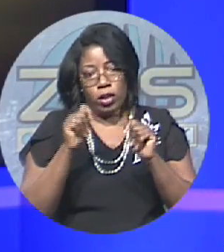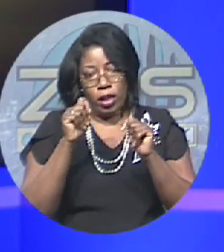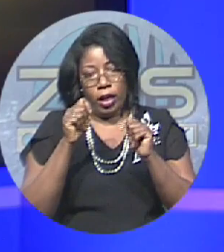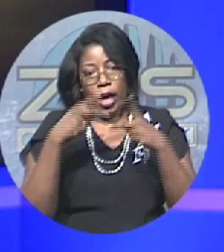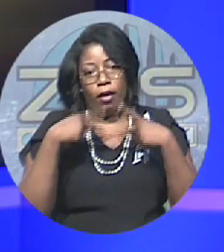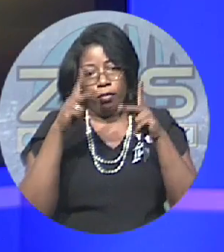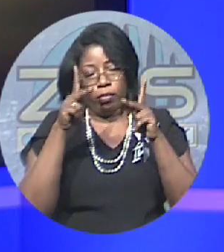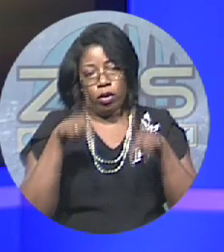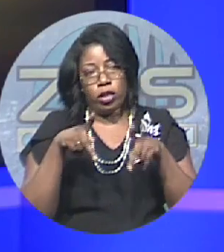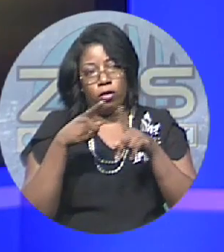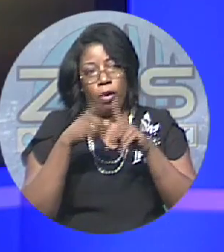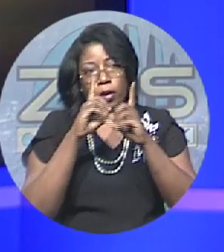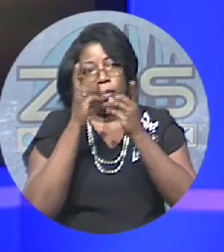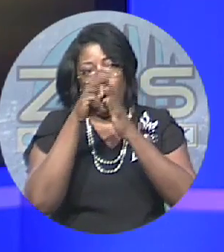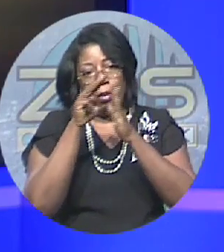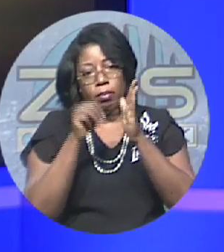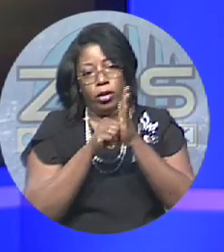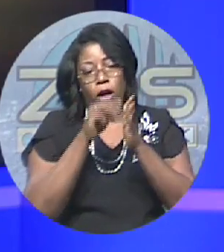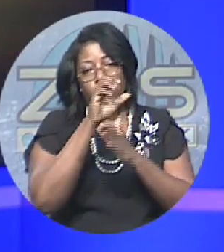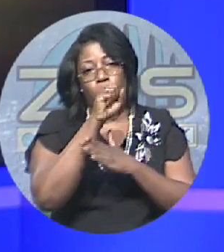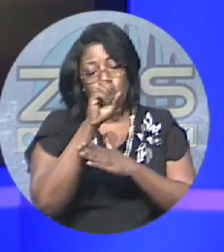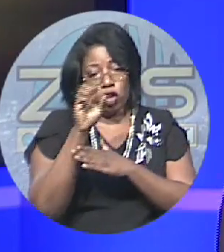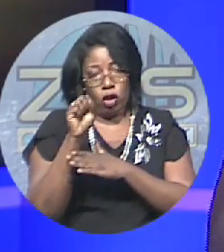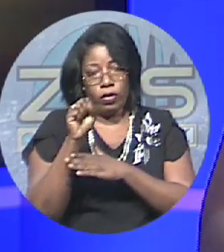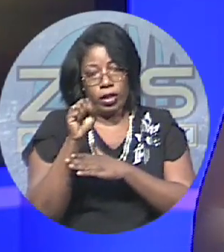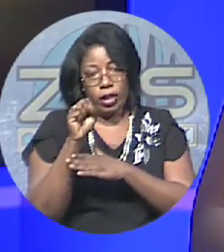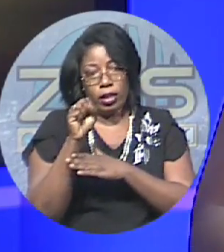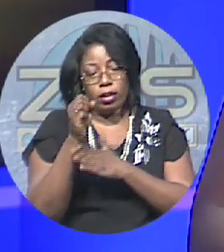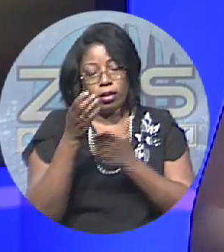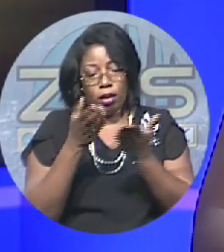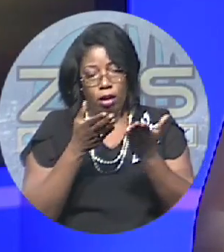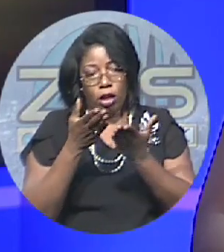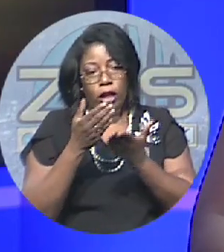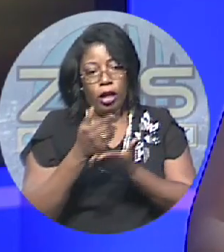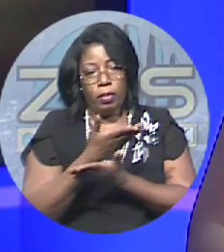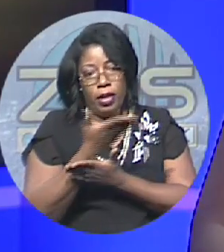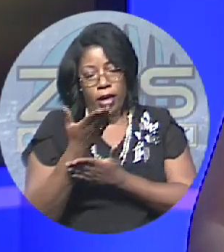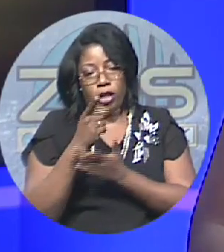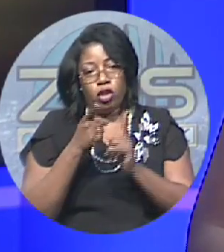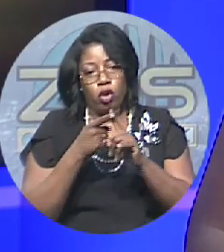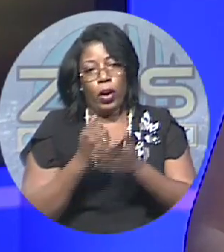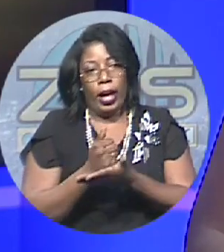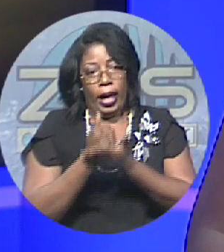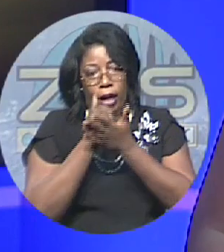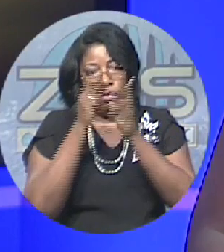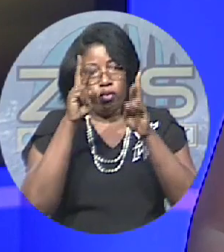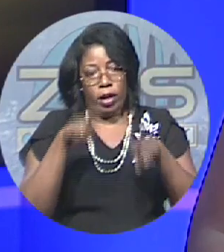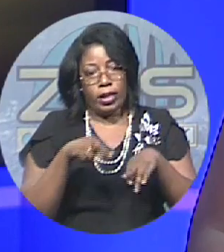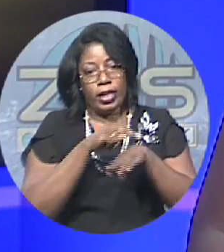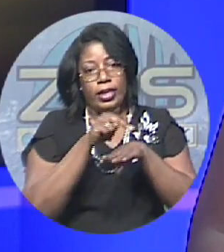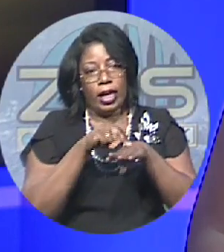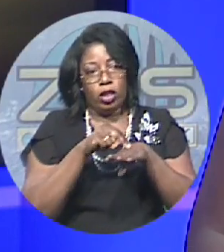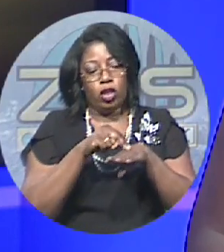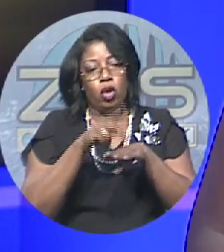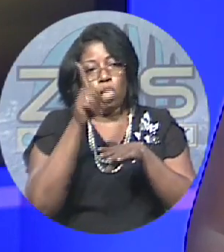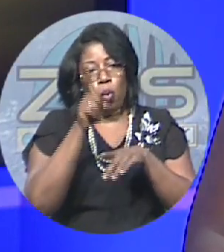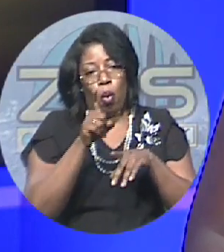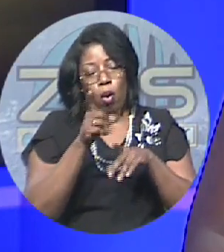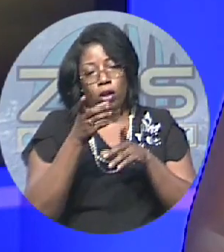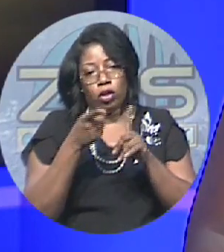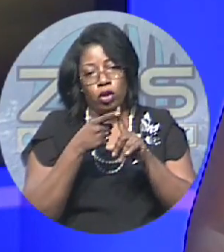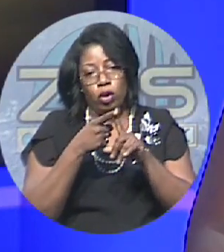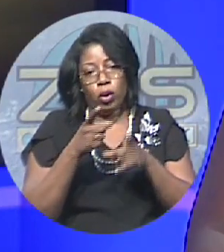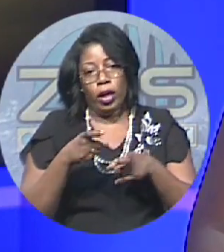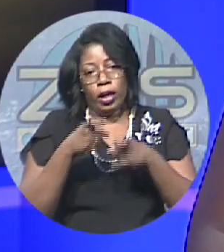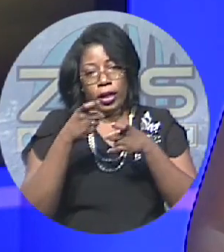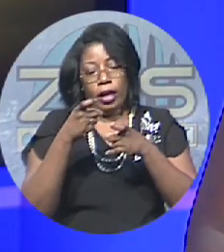be personnel from the Department of Social Services. They'll be there to assist all in need. Residents in New Providence who wish to provide assistance